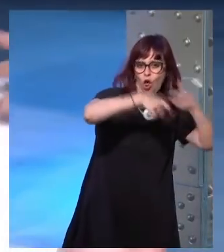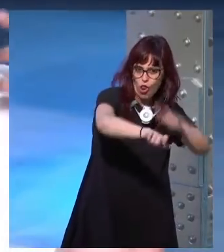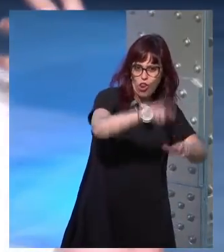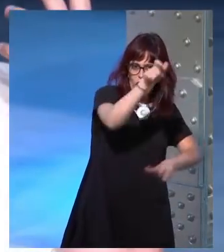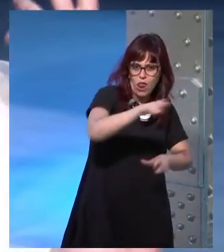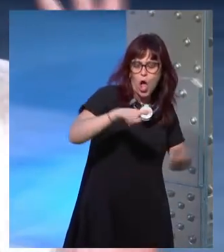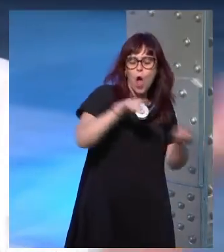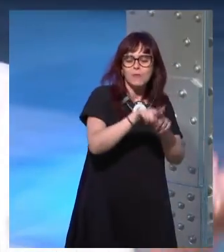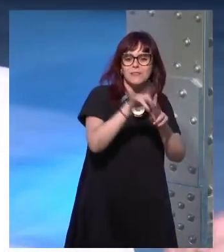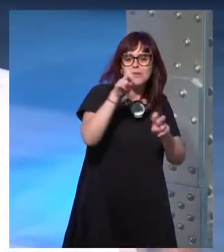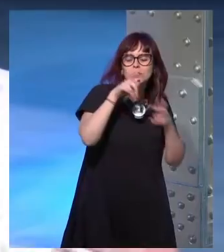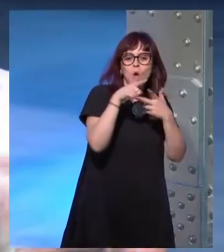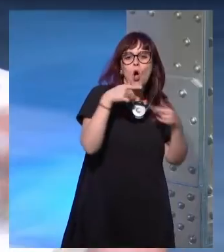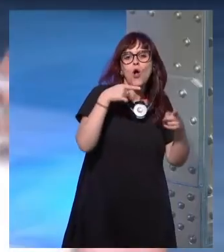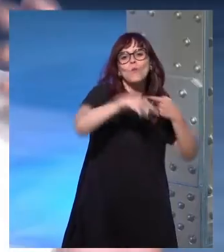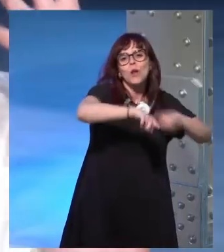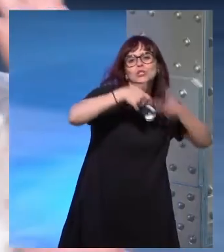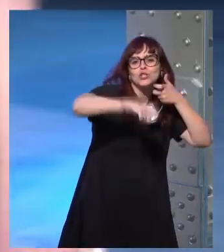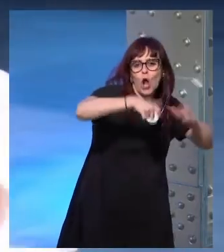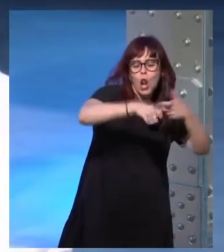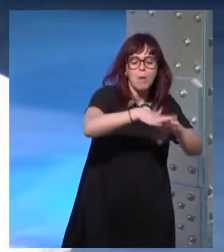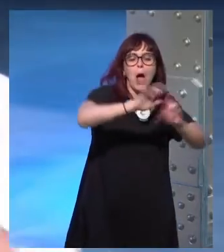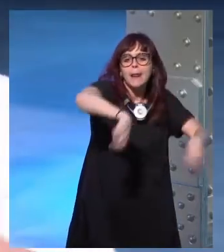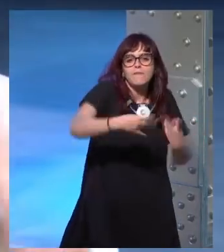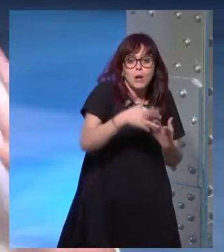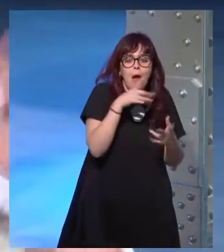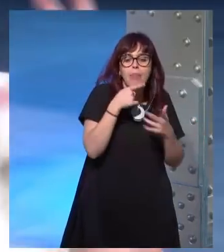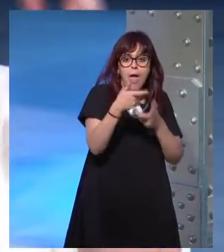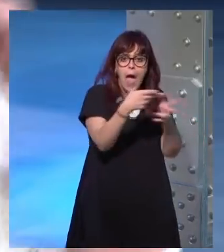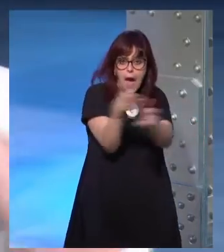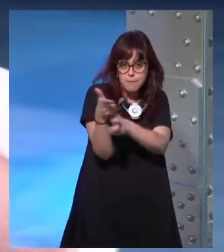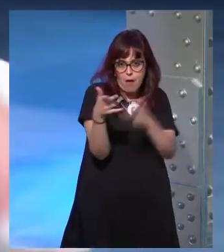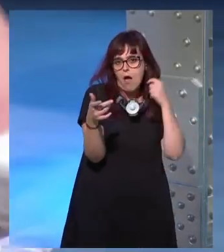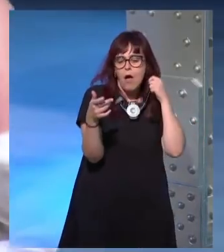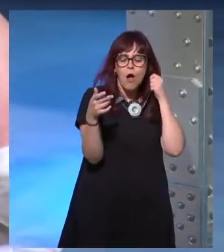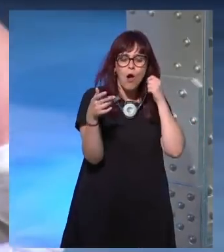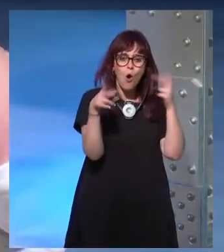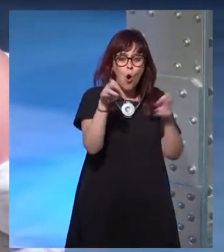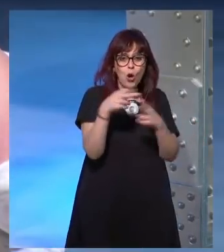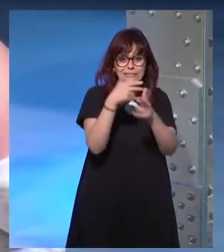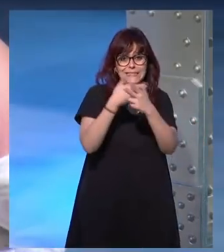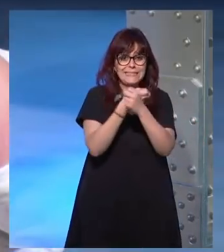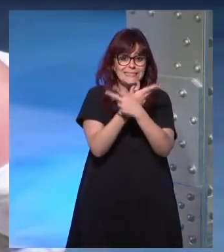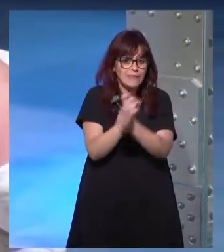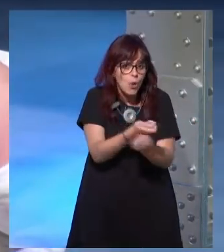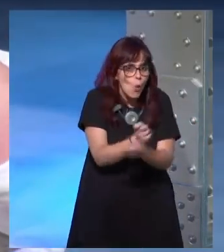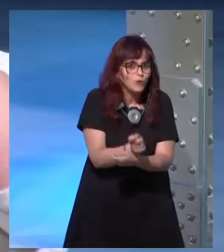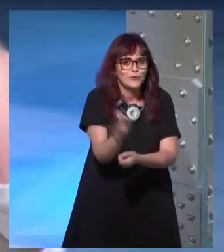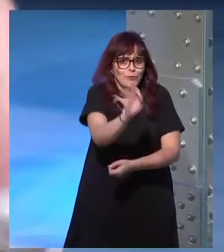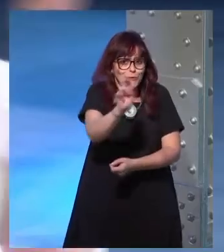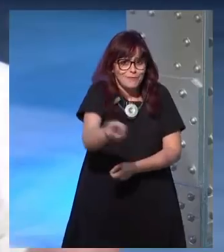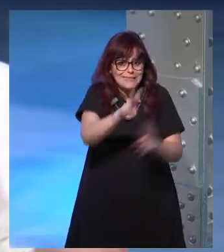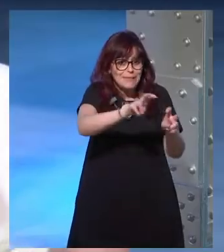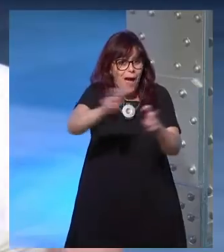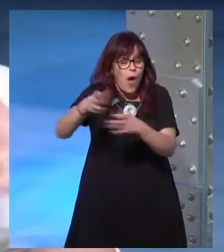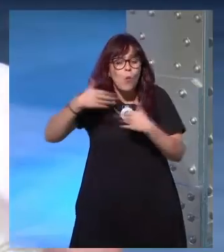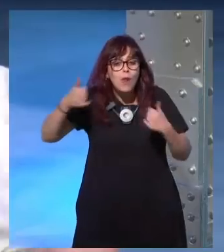They'll be trolling about gun reform. They'll be trolling about Star Wars. And it's very clear, like, this month I'm